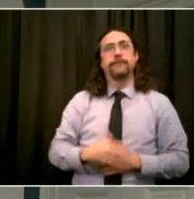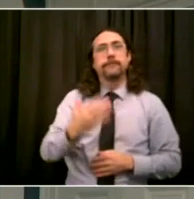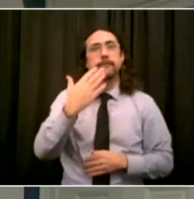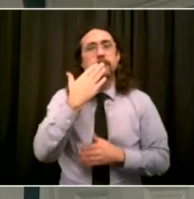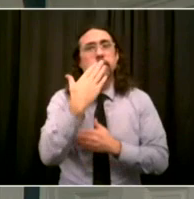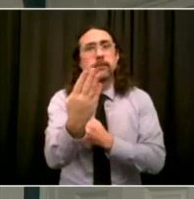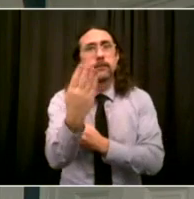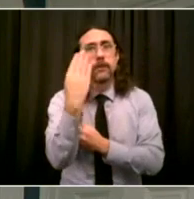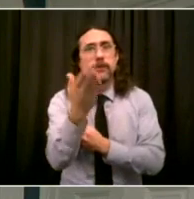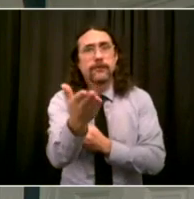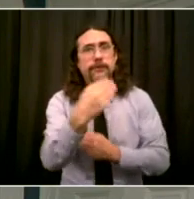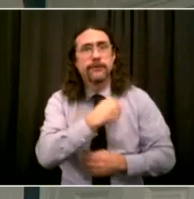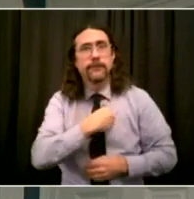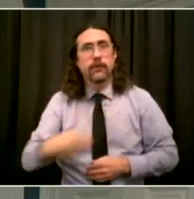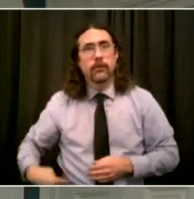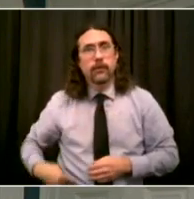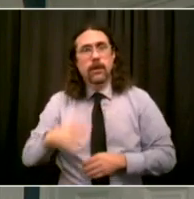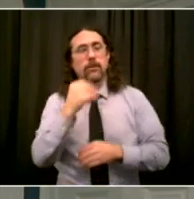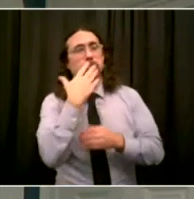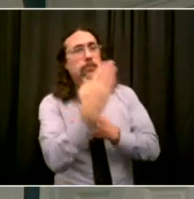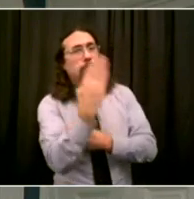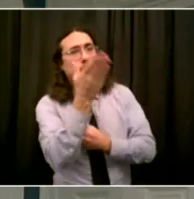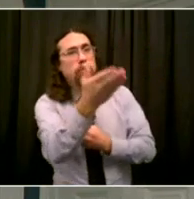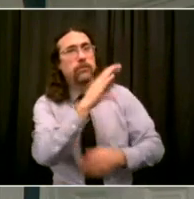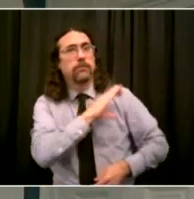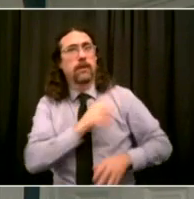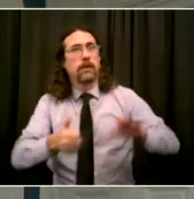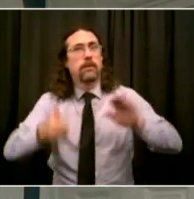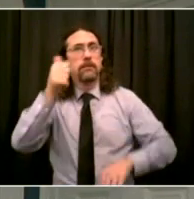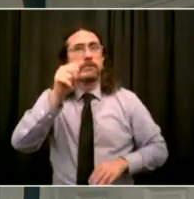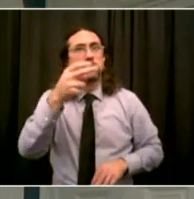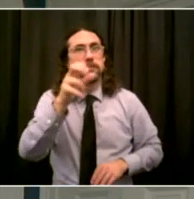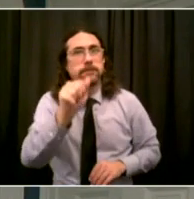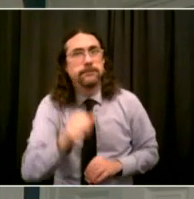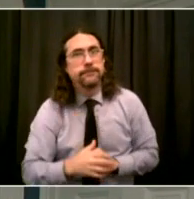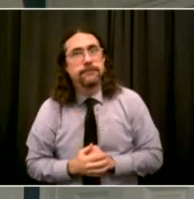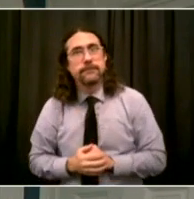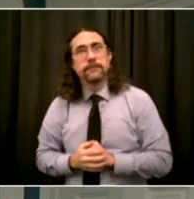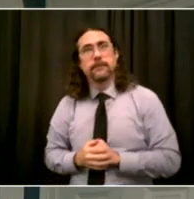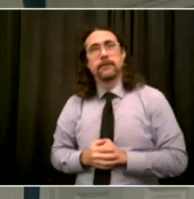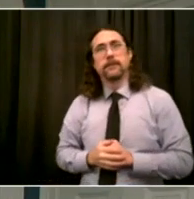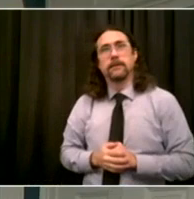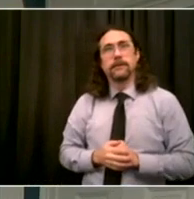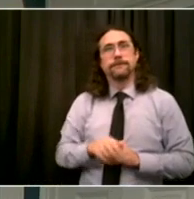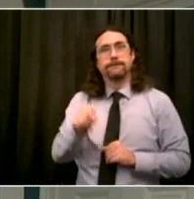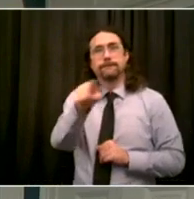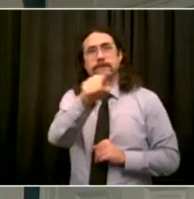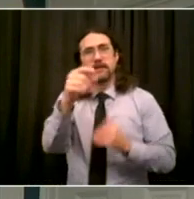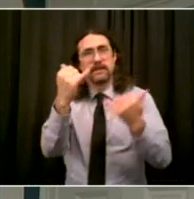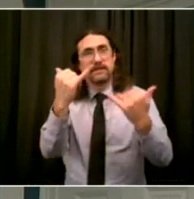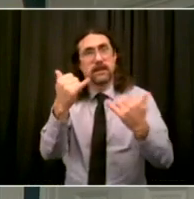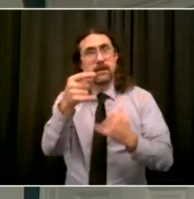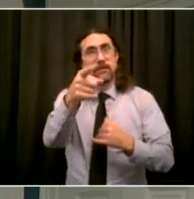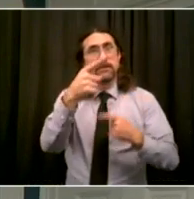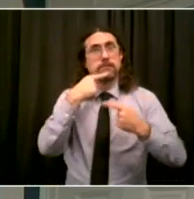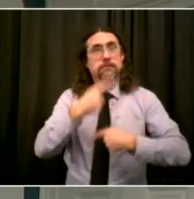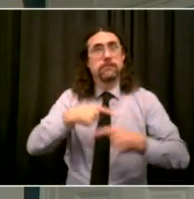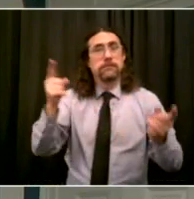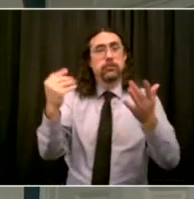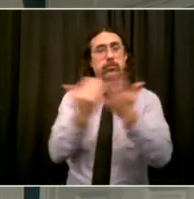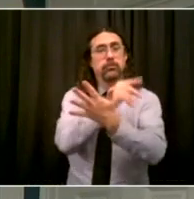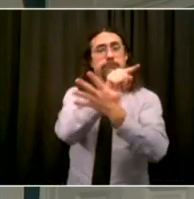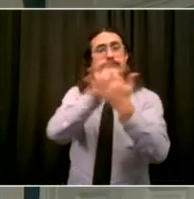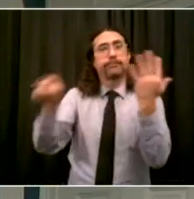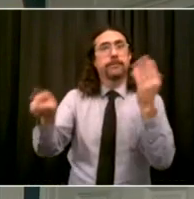Holmes, you and the other people, you've certainly shown a move towards making the upper management of the NYPD much more